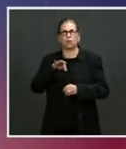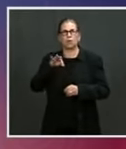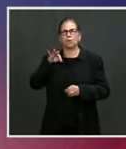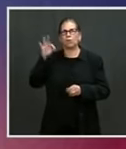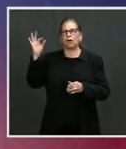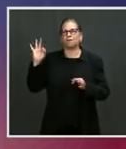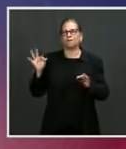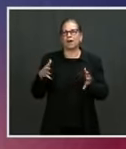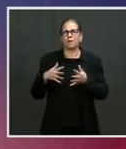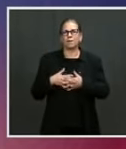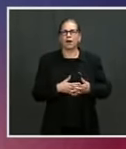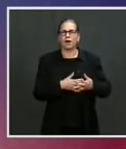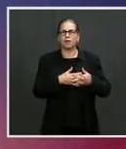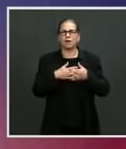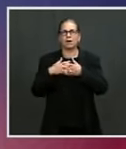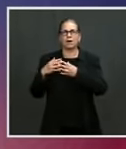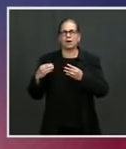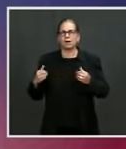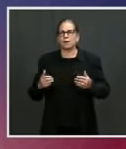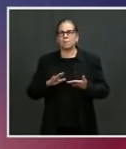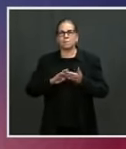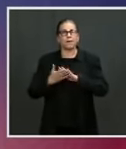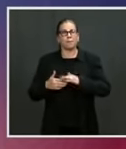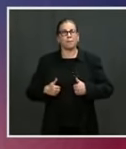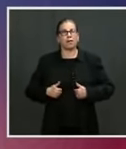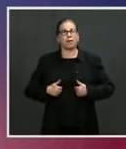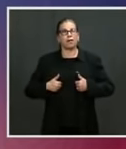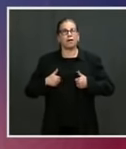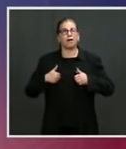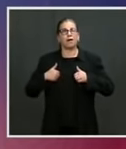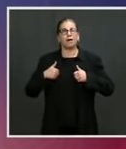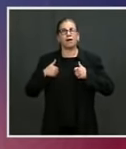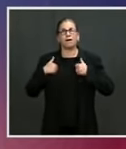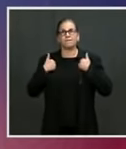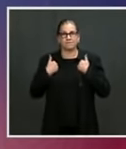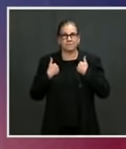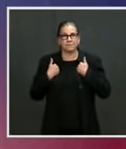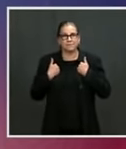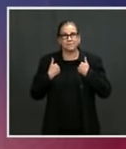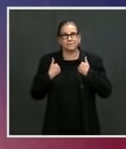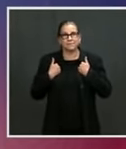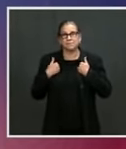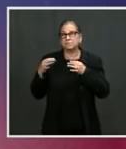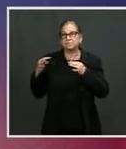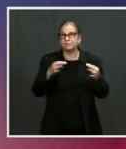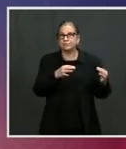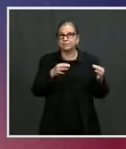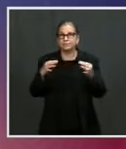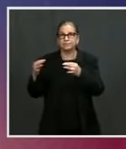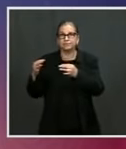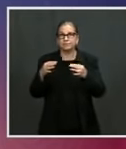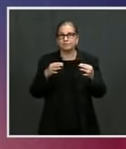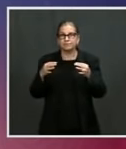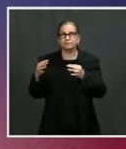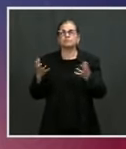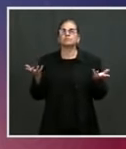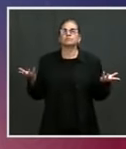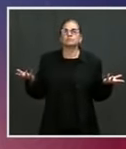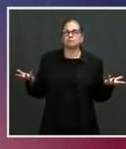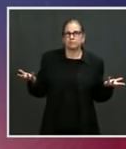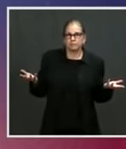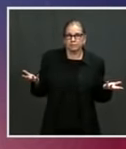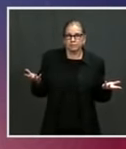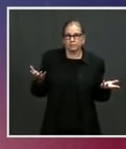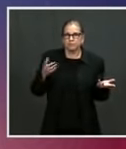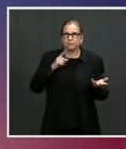by the perennial battle between our worst instincts, which we've seen of late, and our better